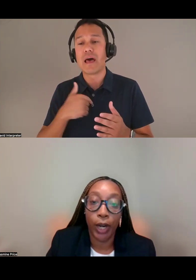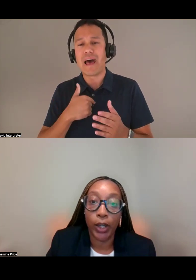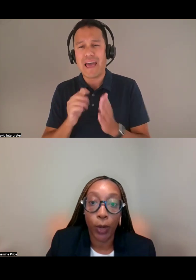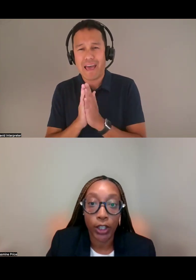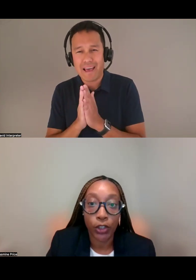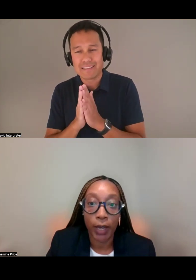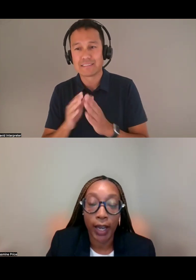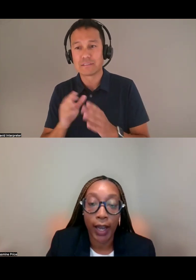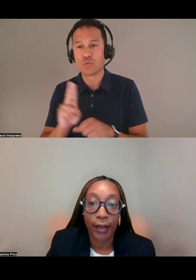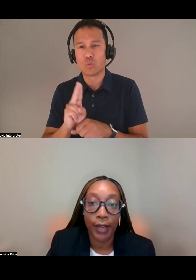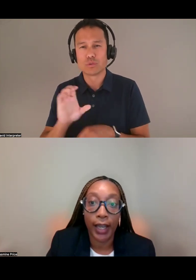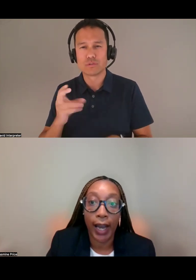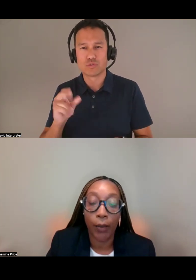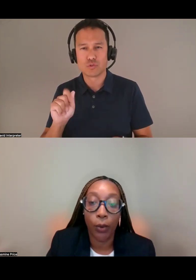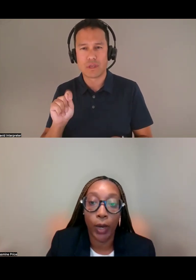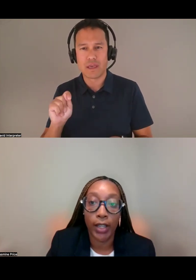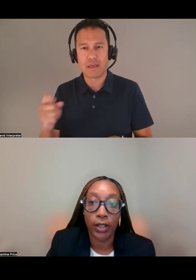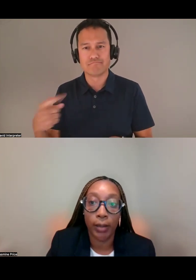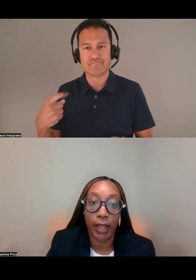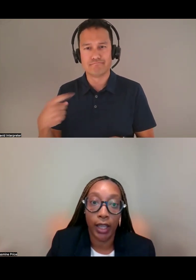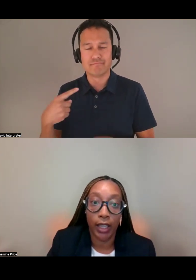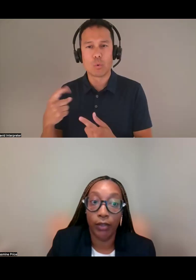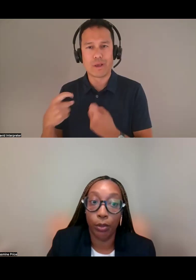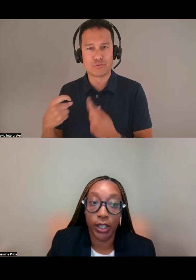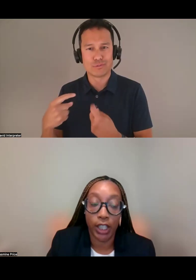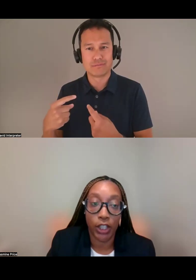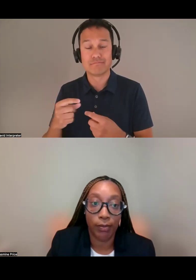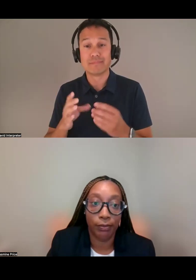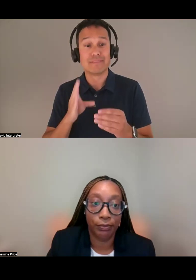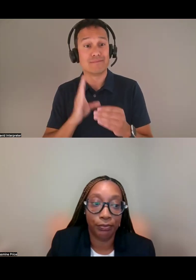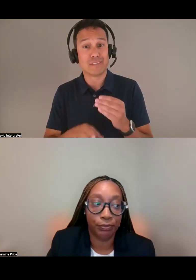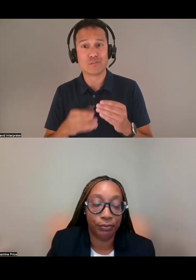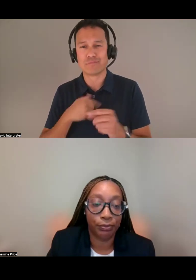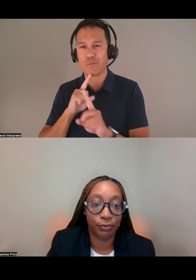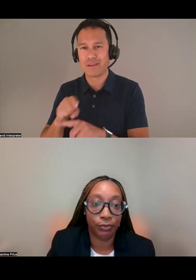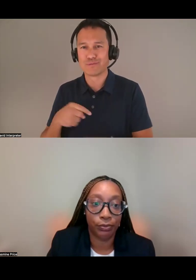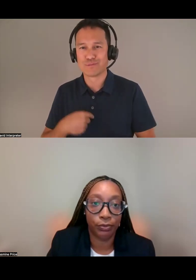chat for any questions you may have, and I will answer them at the end of the presentation.